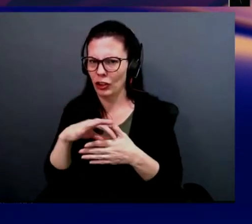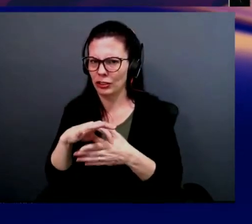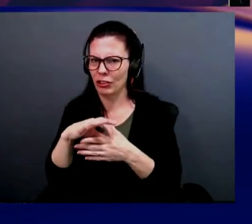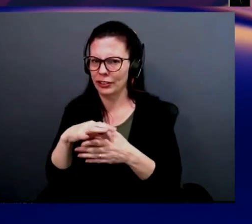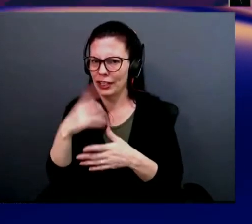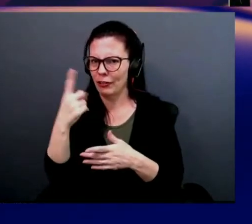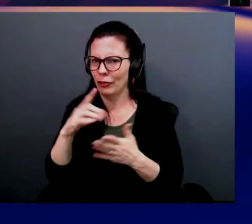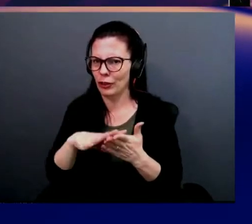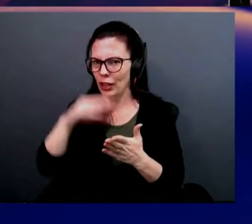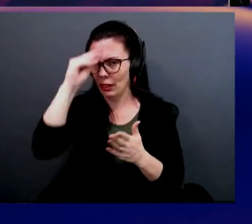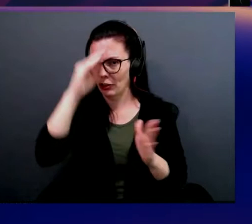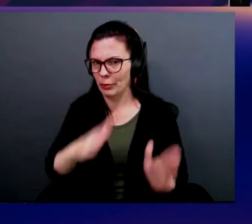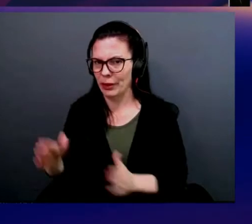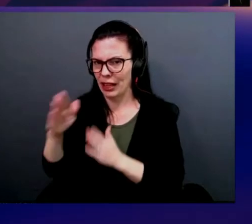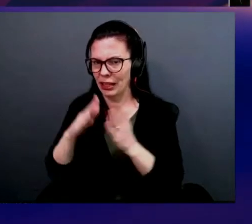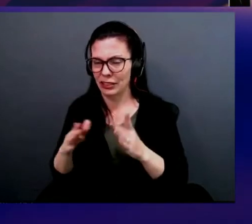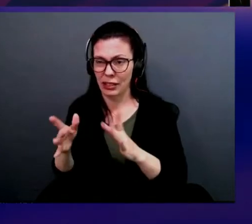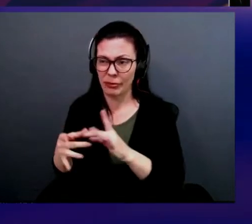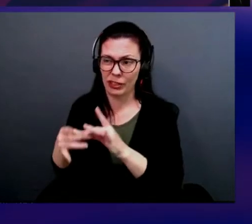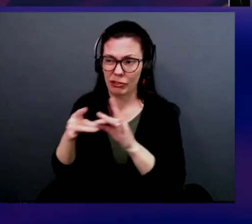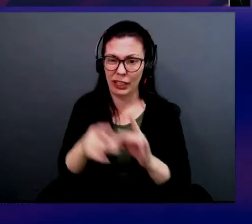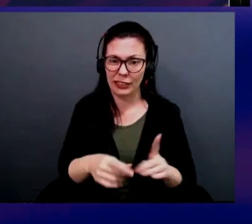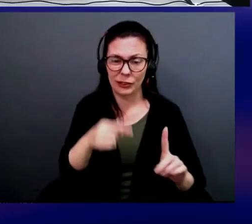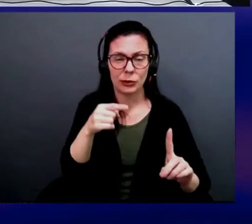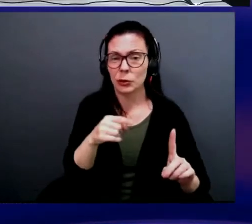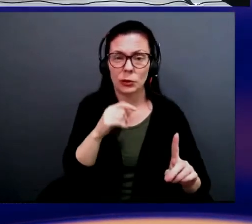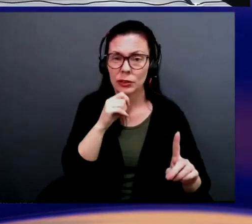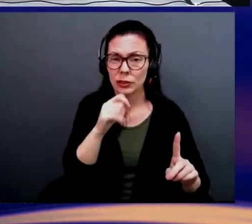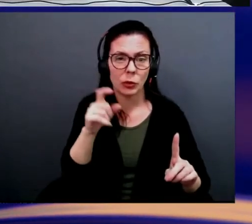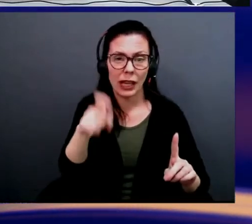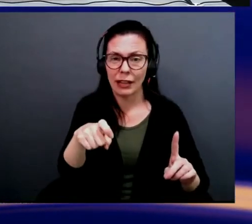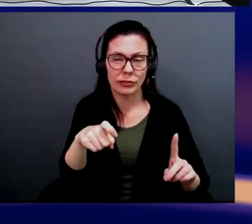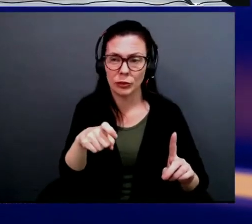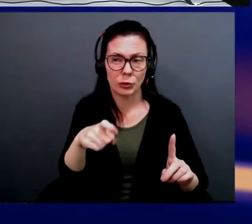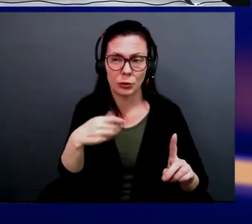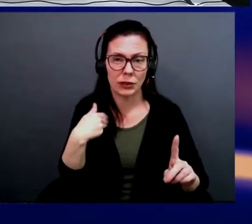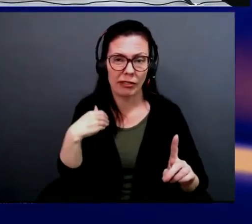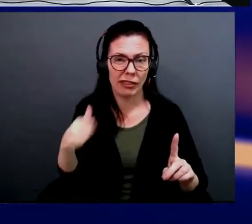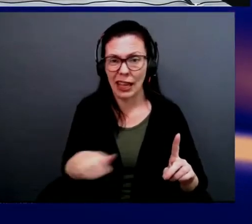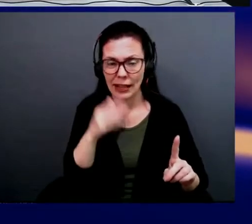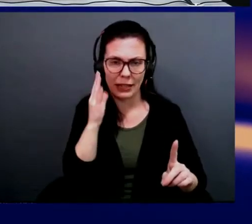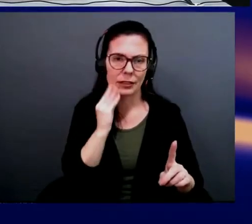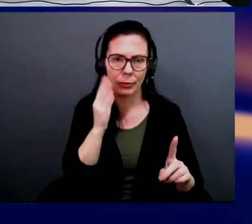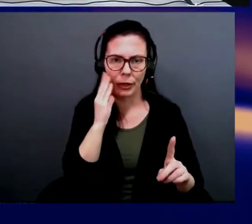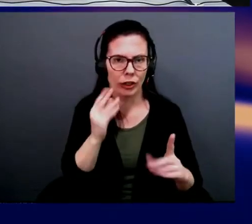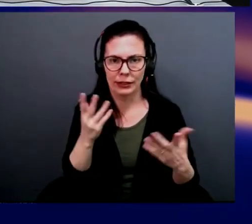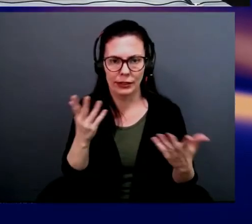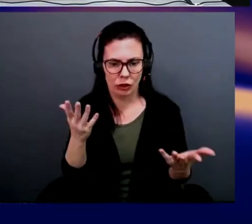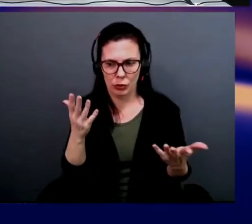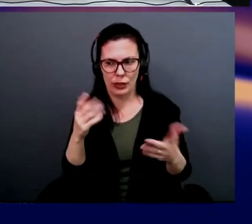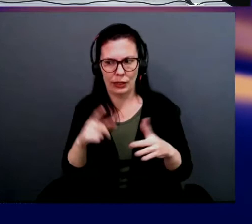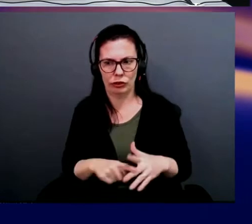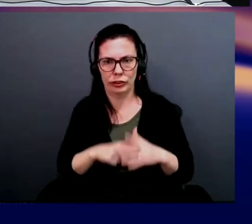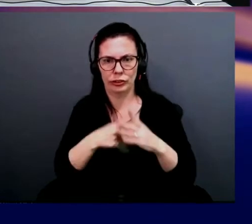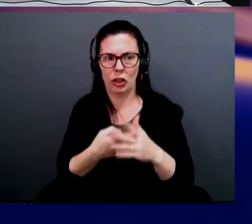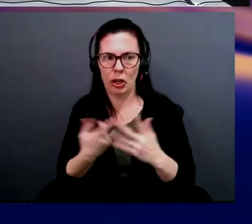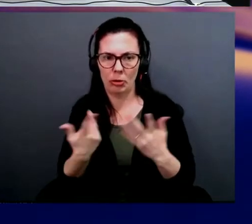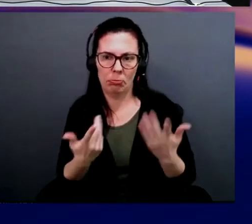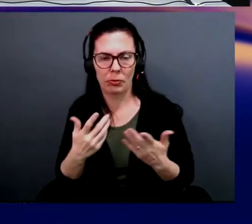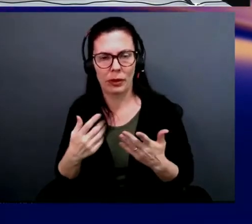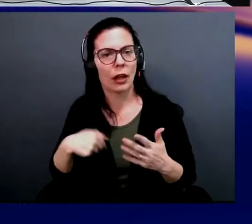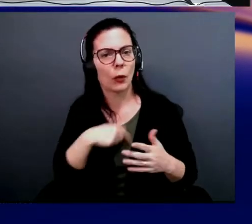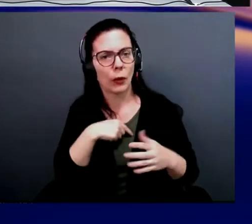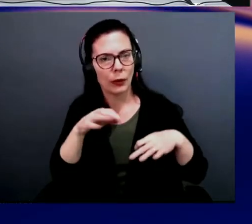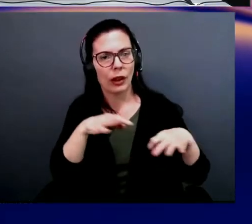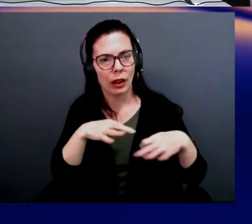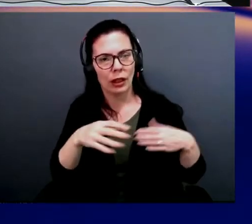back to what we were talking about of you really don't have to have any experience. You can start at the beginning, and we're going to walk you through